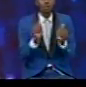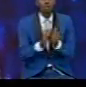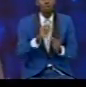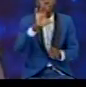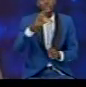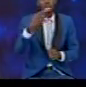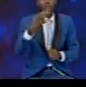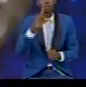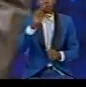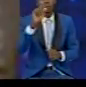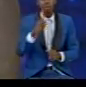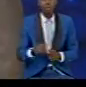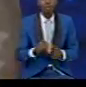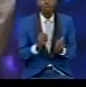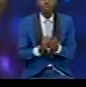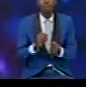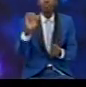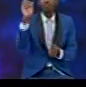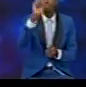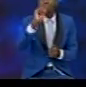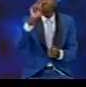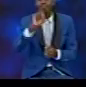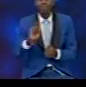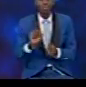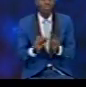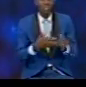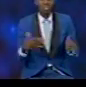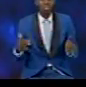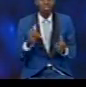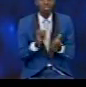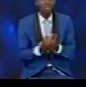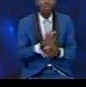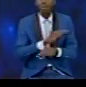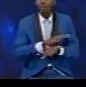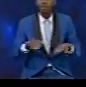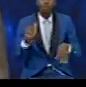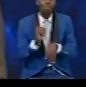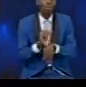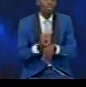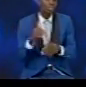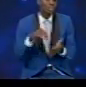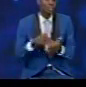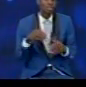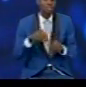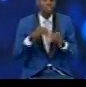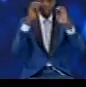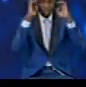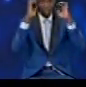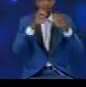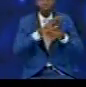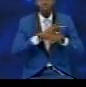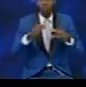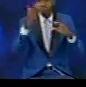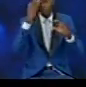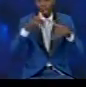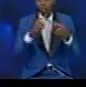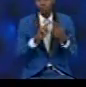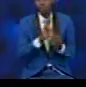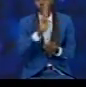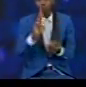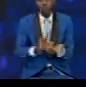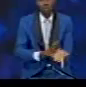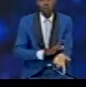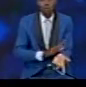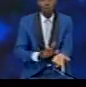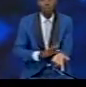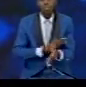chalks and duster and everything. That thing doesn't work today in education. If you don't know computer today, if you don't